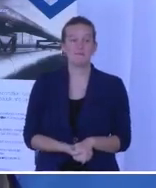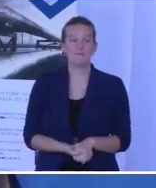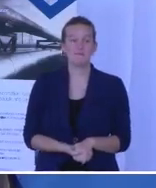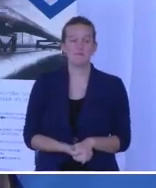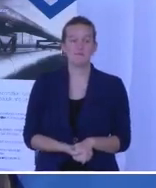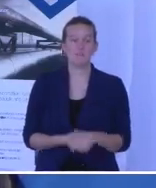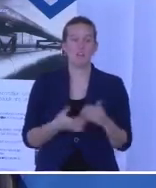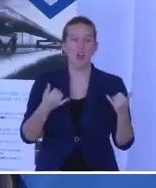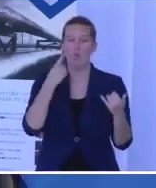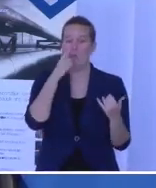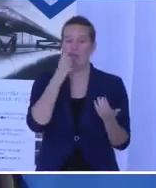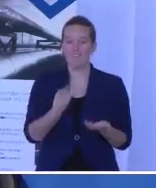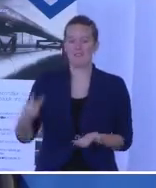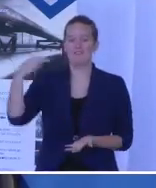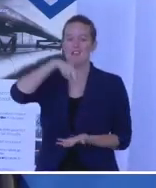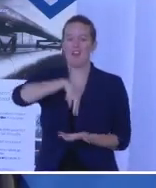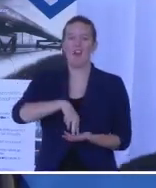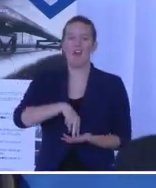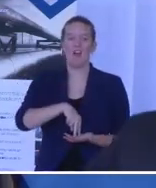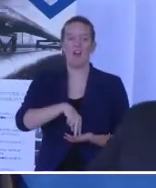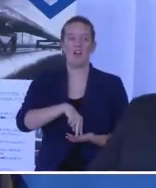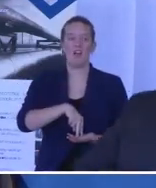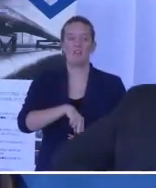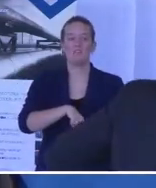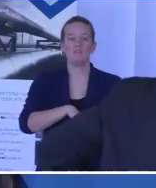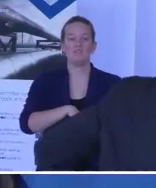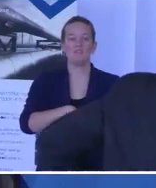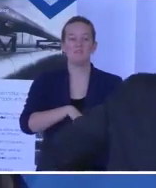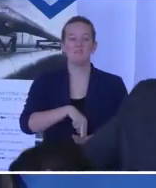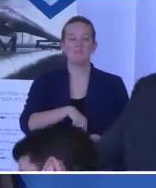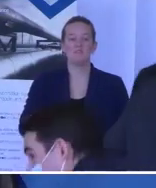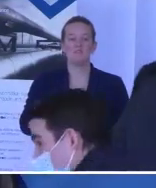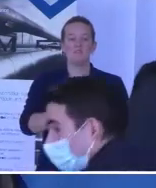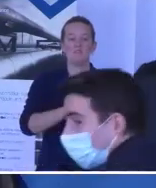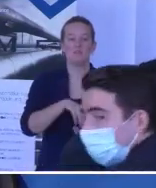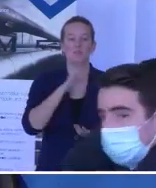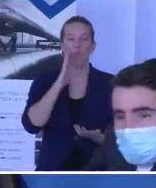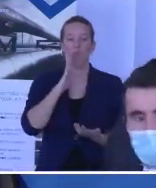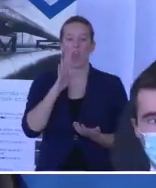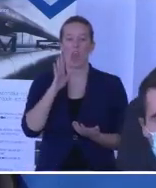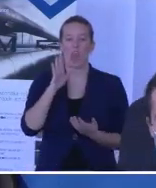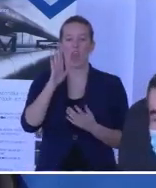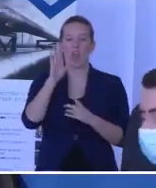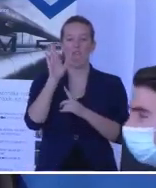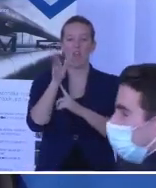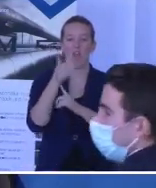Now, if you would all rise, and we'll have the retiring of the colors.